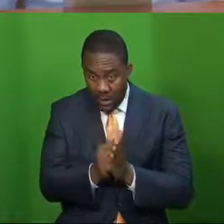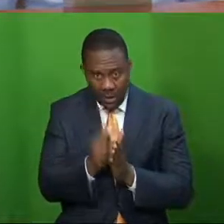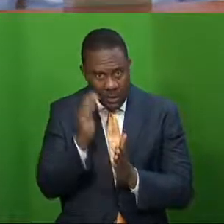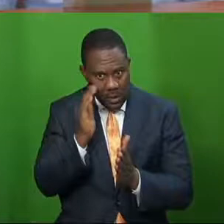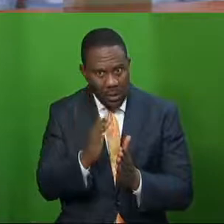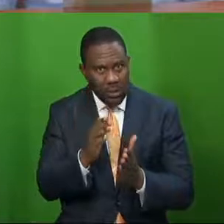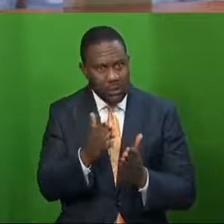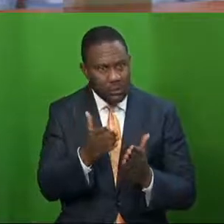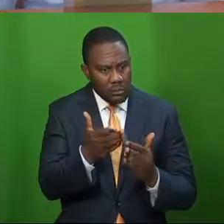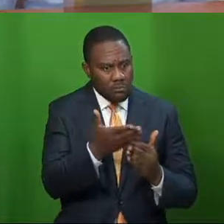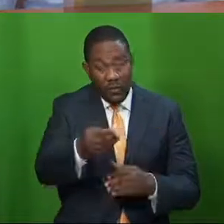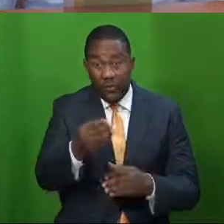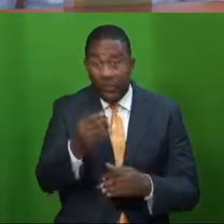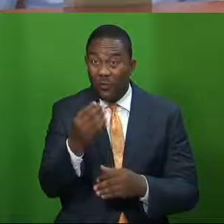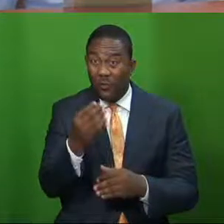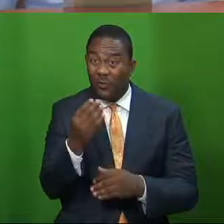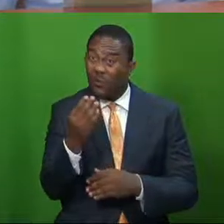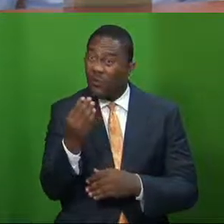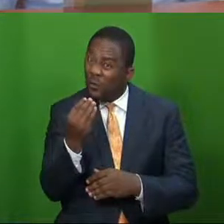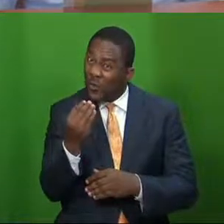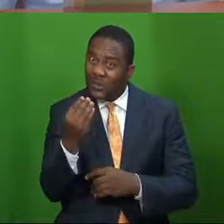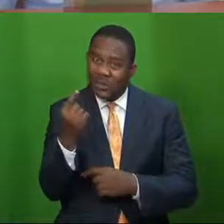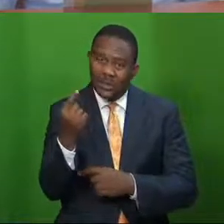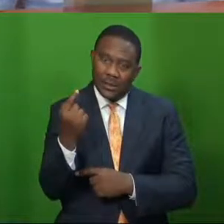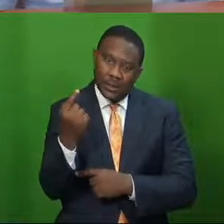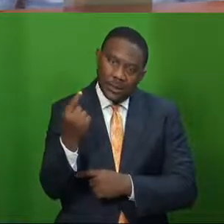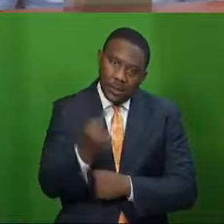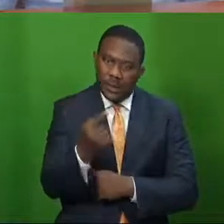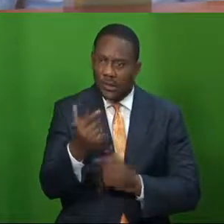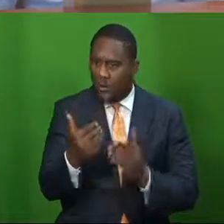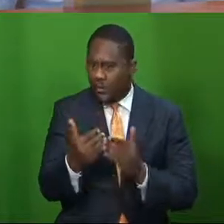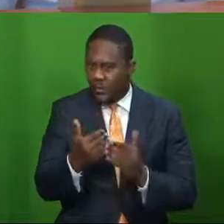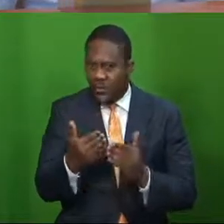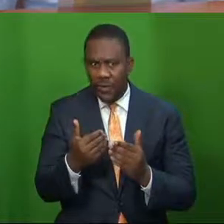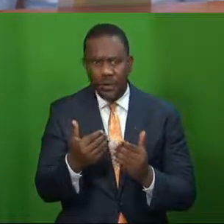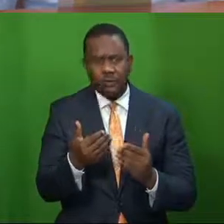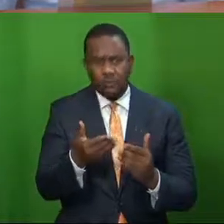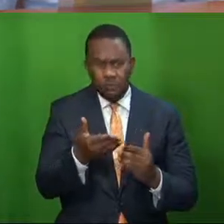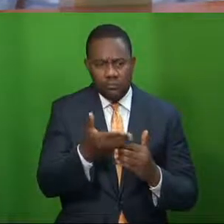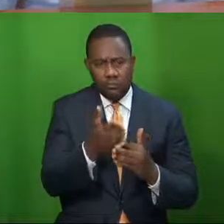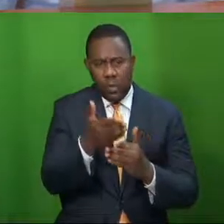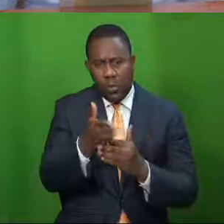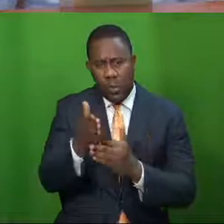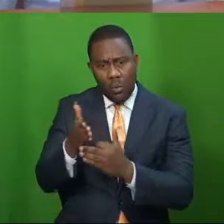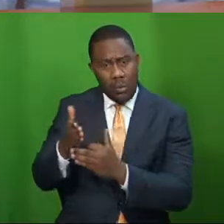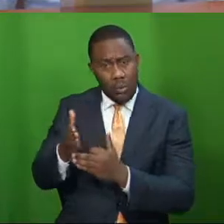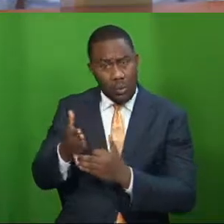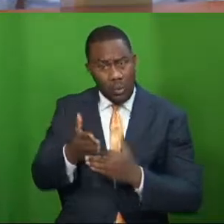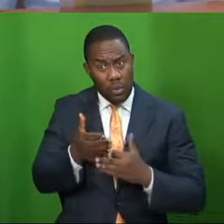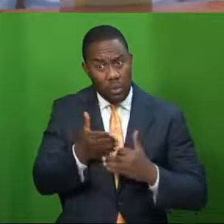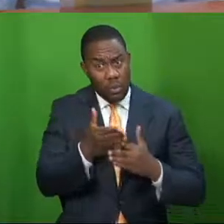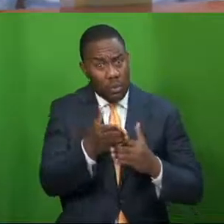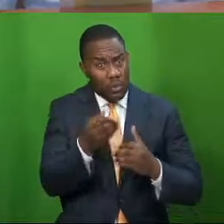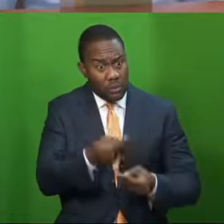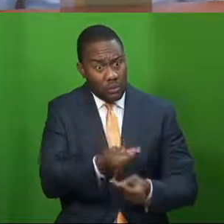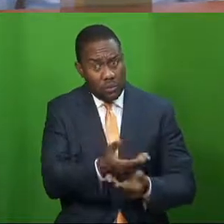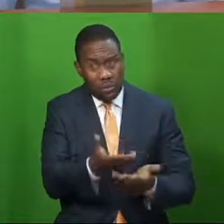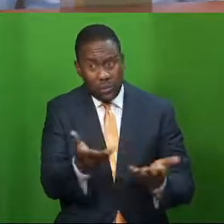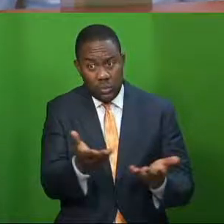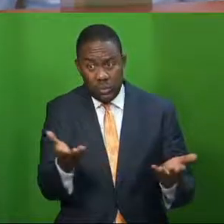meeting, and shall, as required, circulate a supplementary agenda.